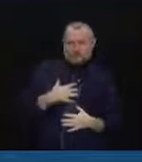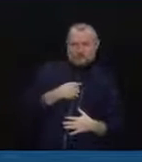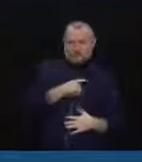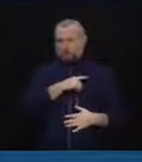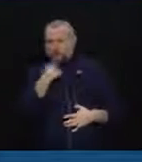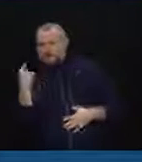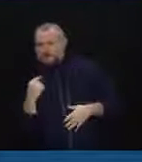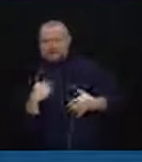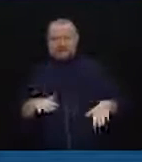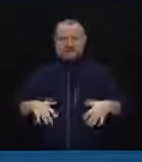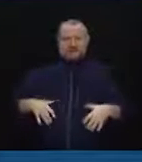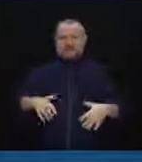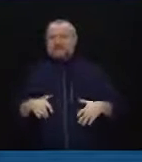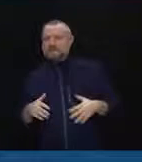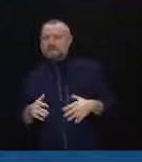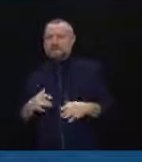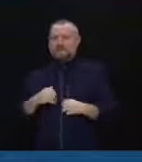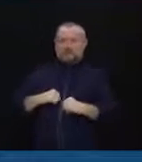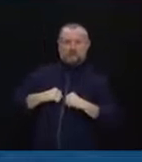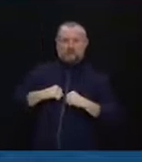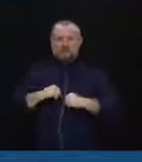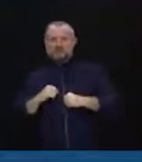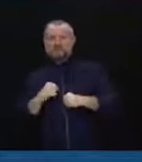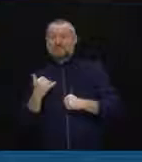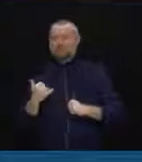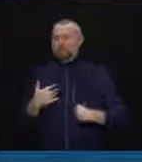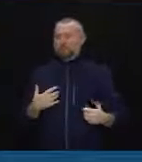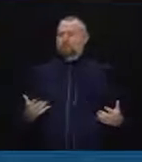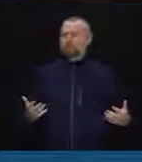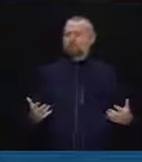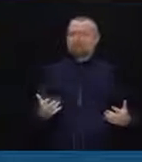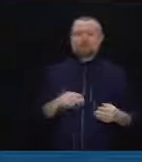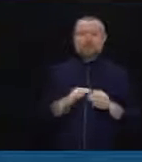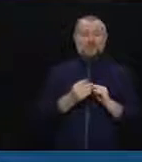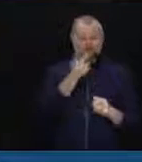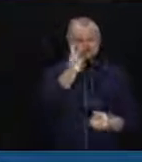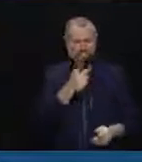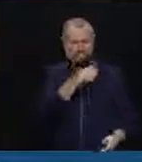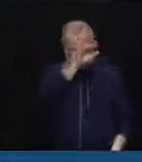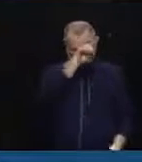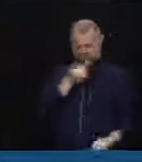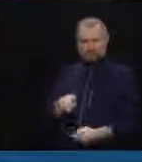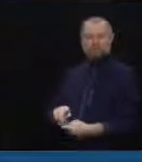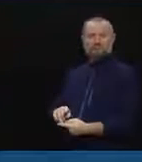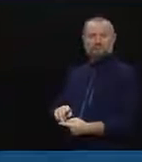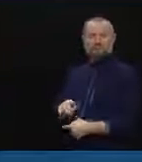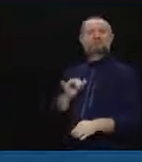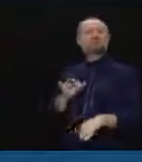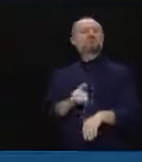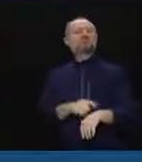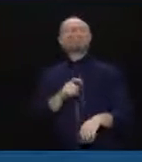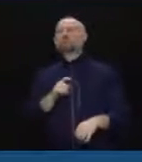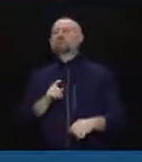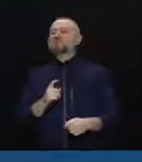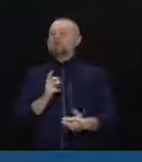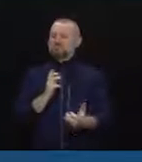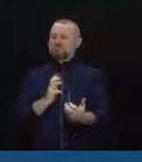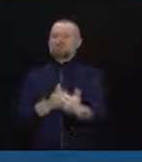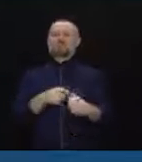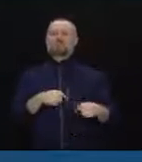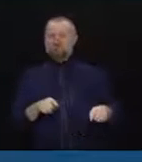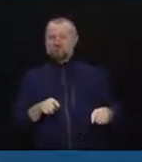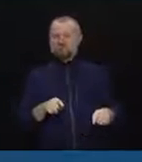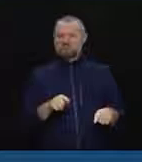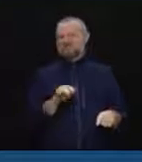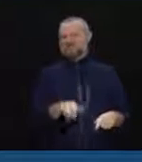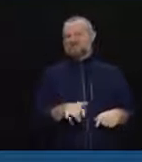numbers literally off the charts. And now those numbers are coming down, and it is time to adapt. However, we want to